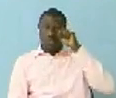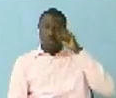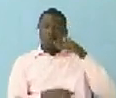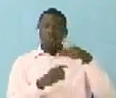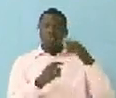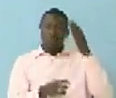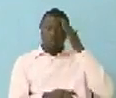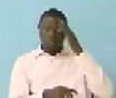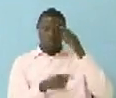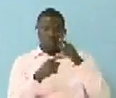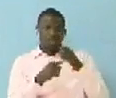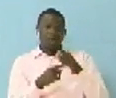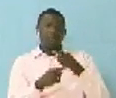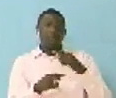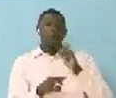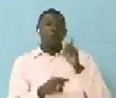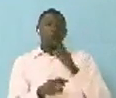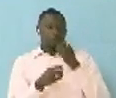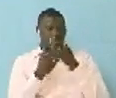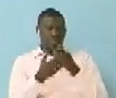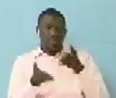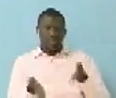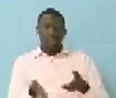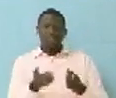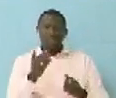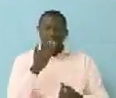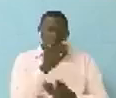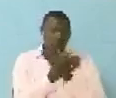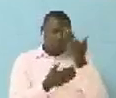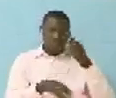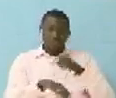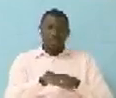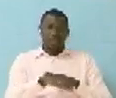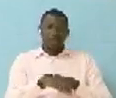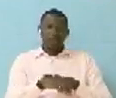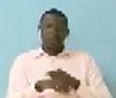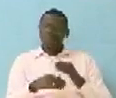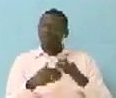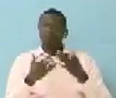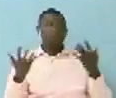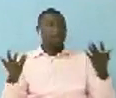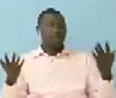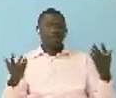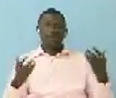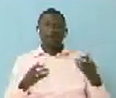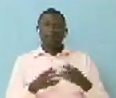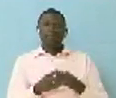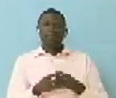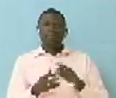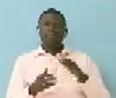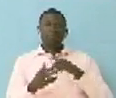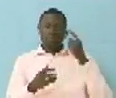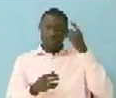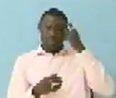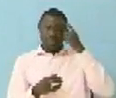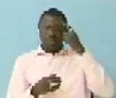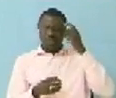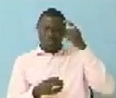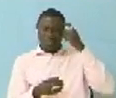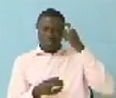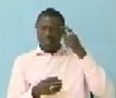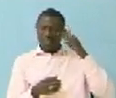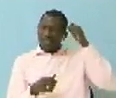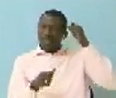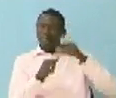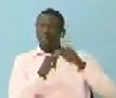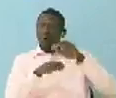what I've said here since in the morning is too much. So I don't think you expect me to remember